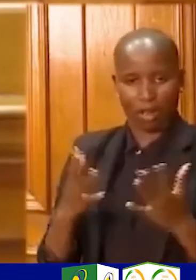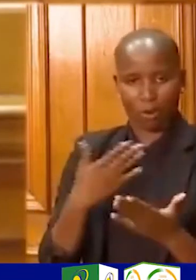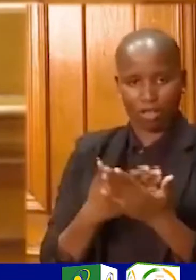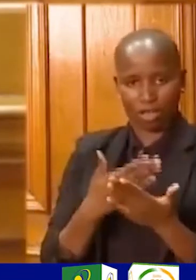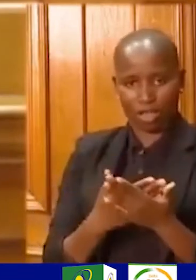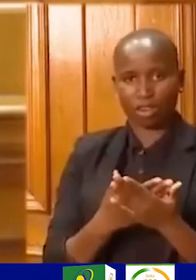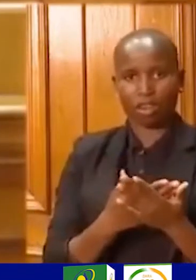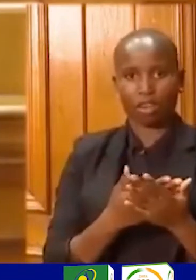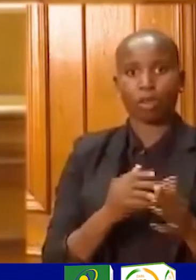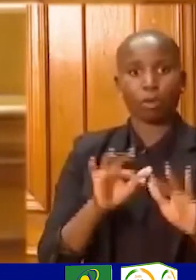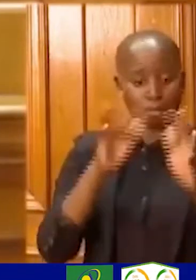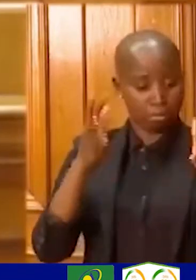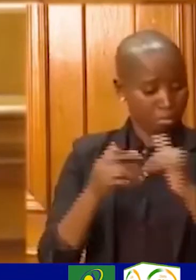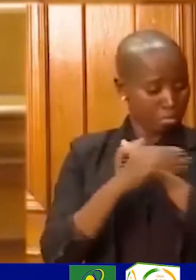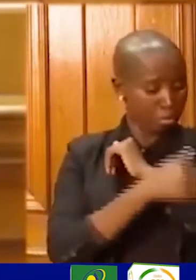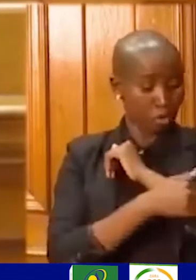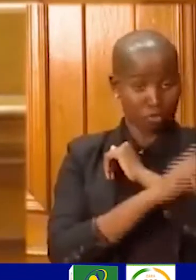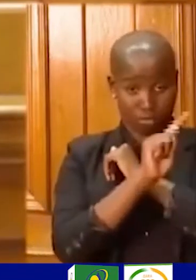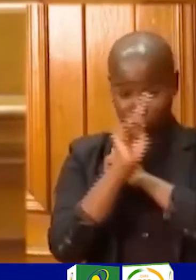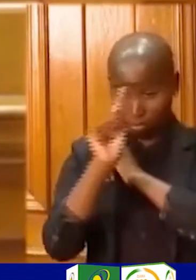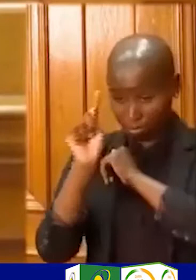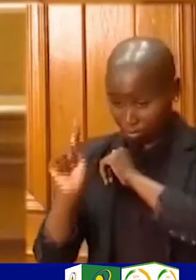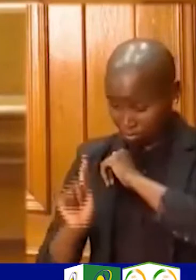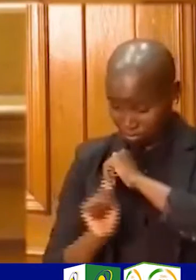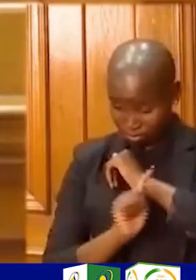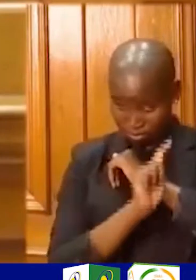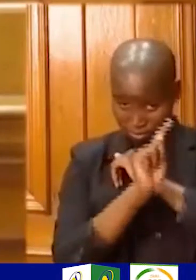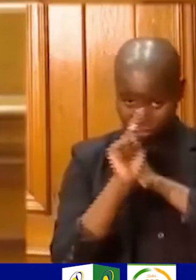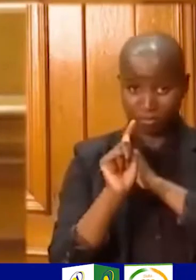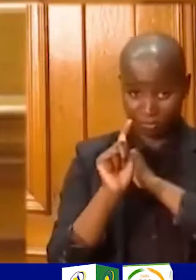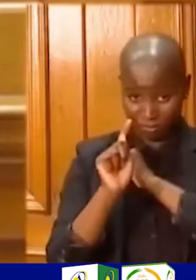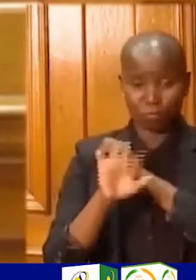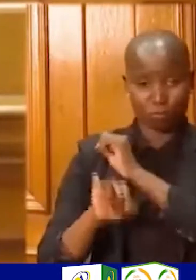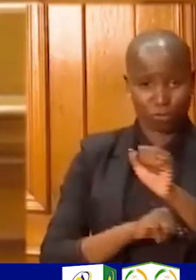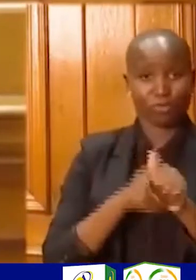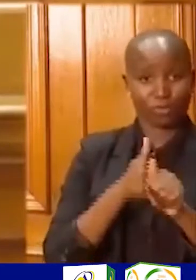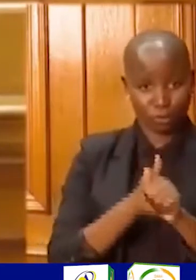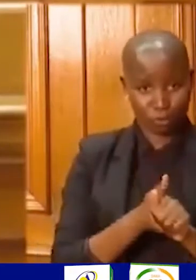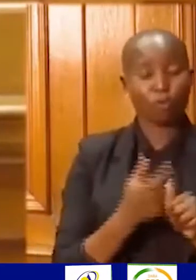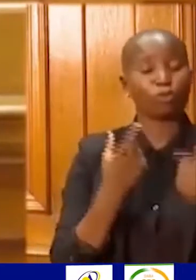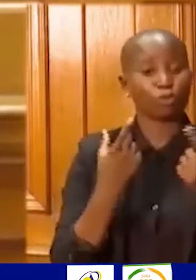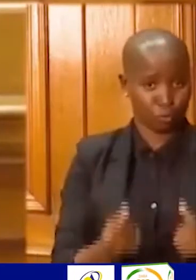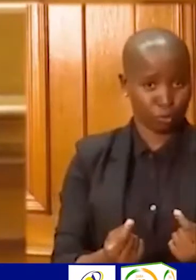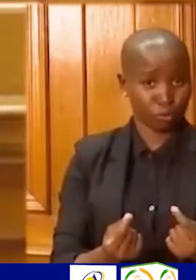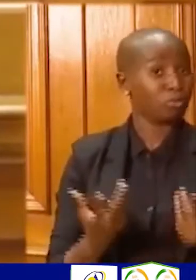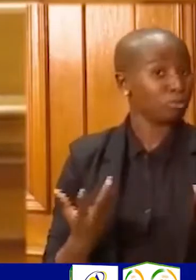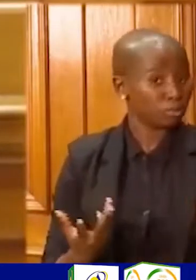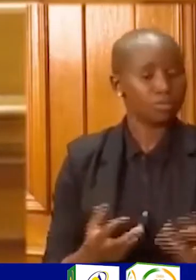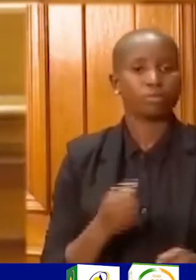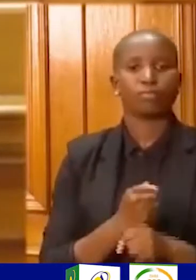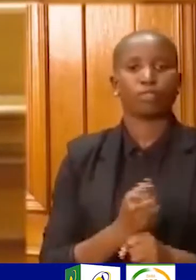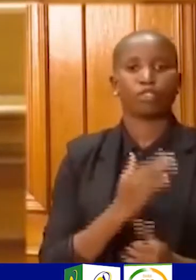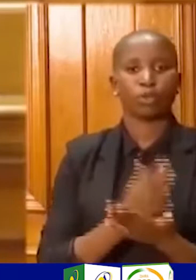country, and we continue to work on this strategy, ensuring that it will